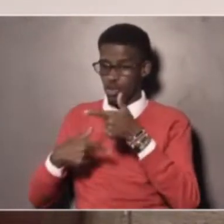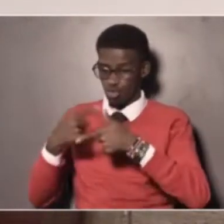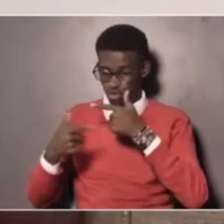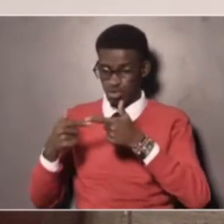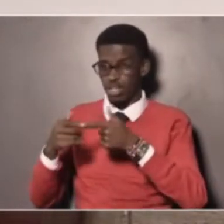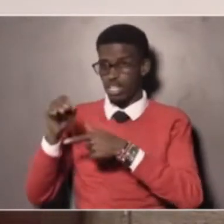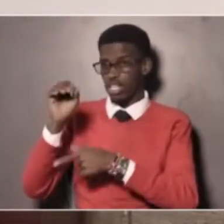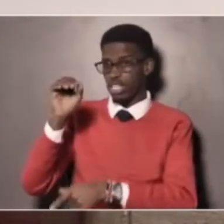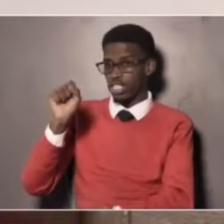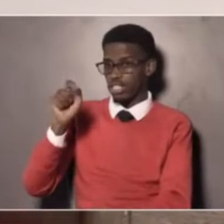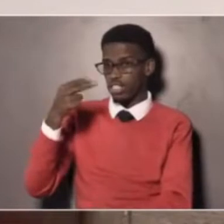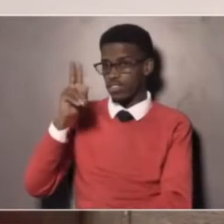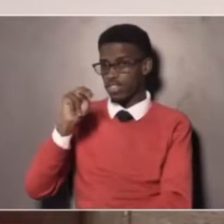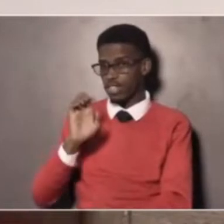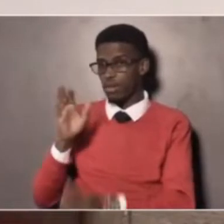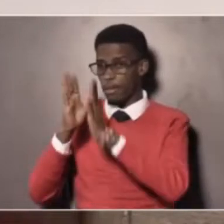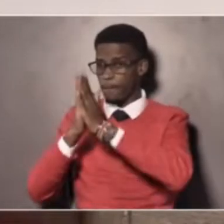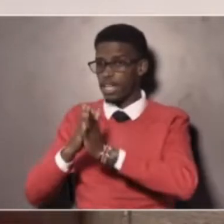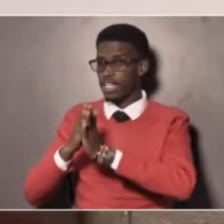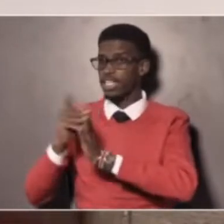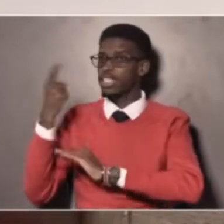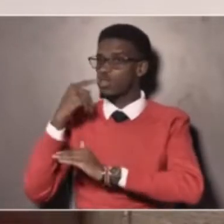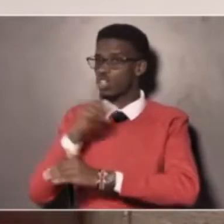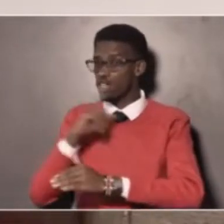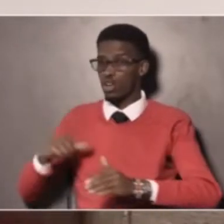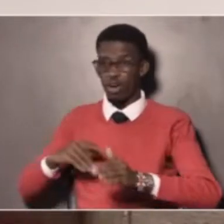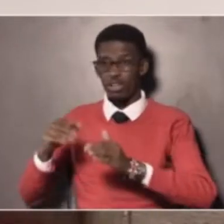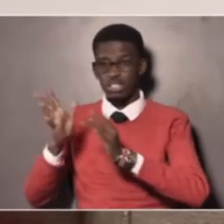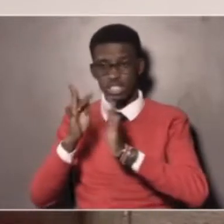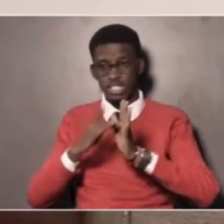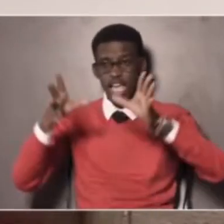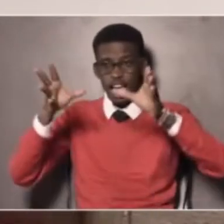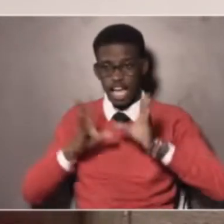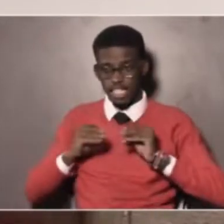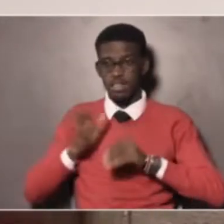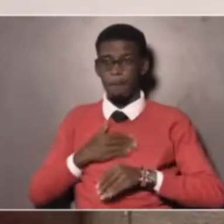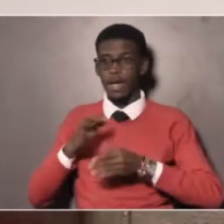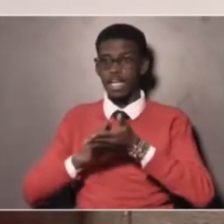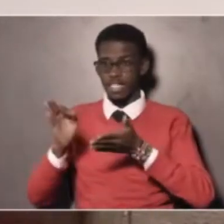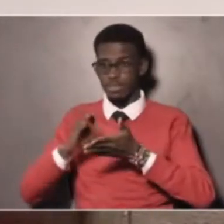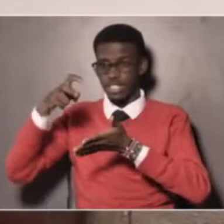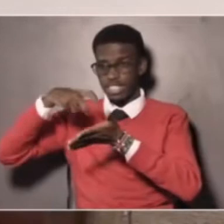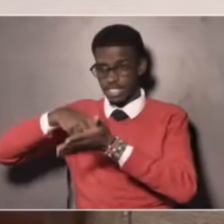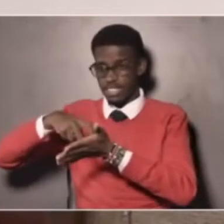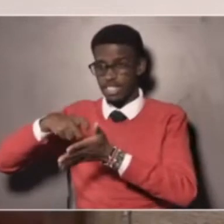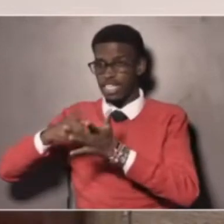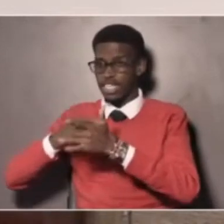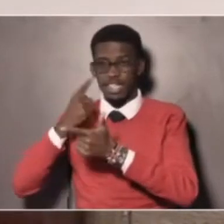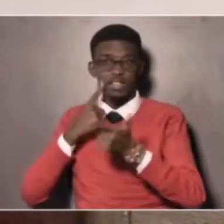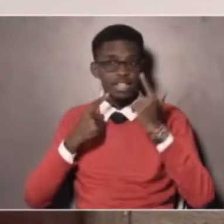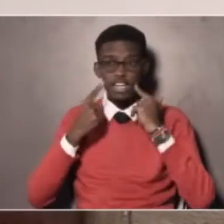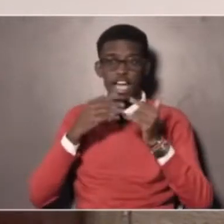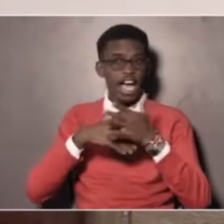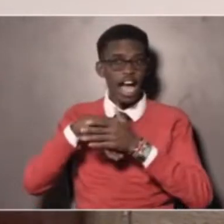Stephen was praying, and he said, "Lord Jesus, receive my spirit." He fell on his knees and cried